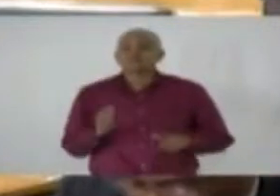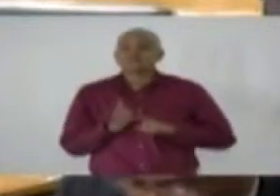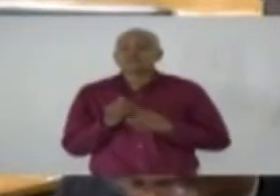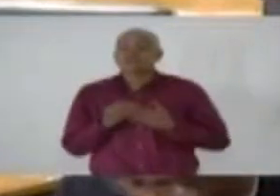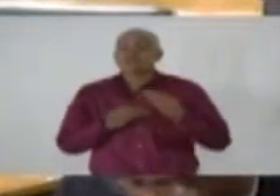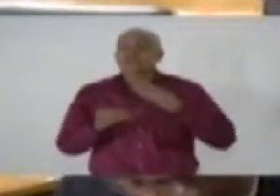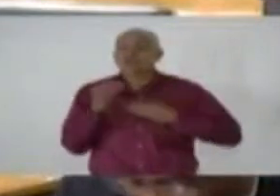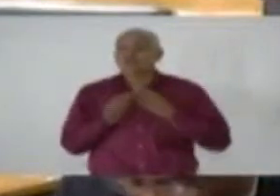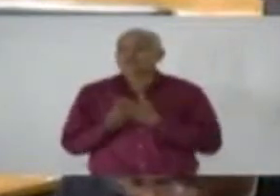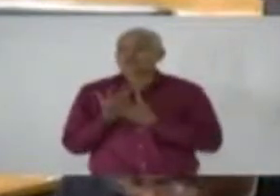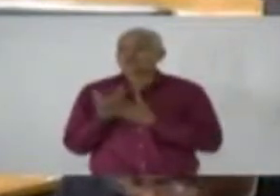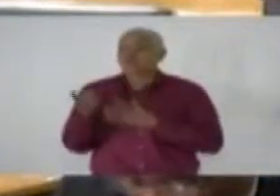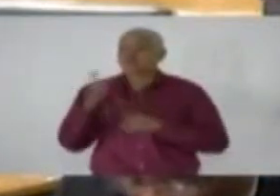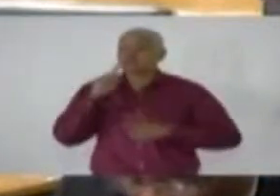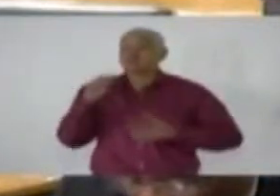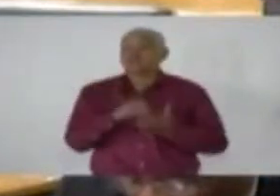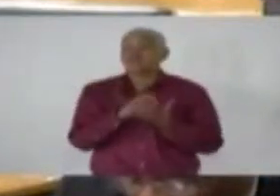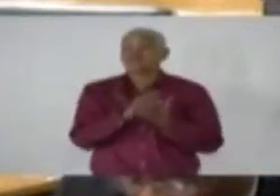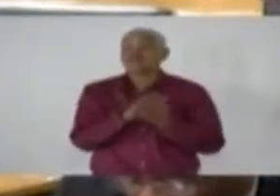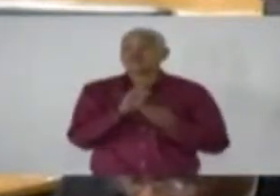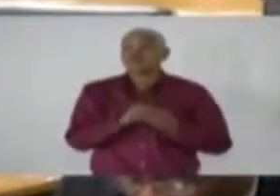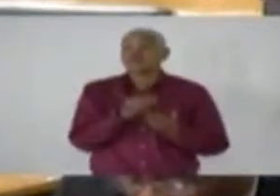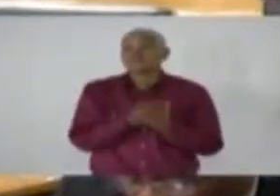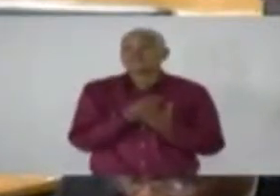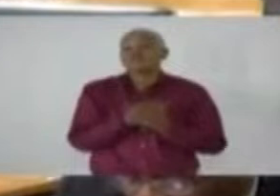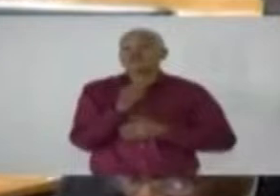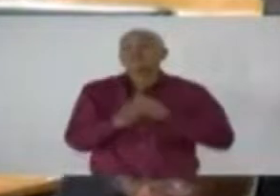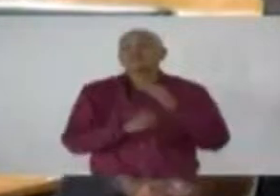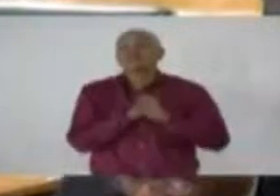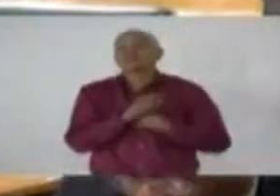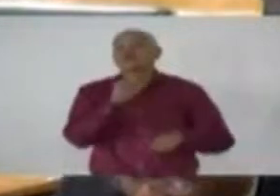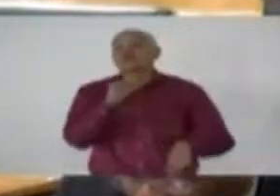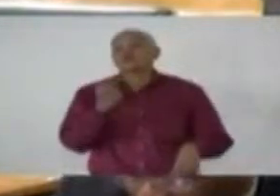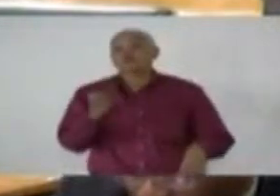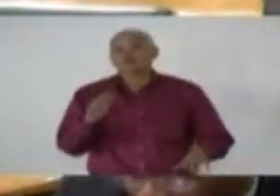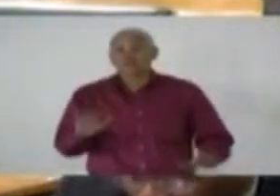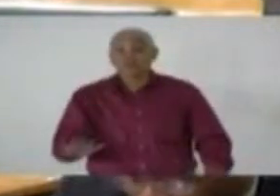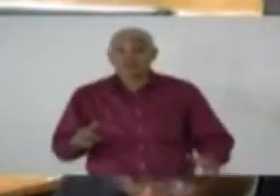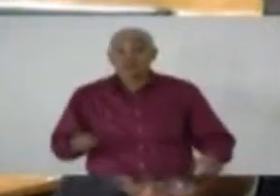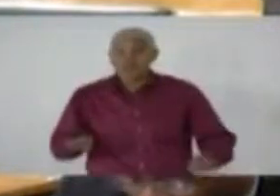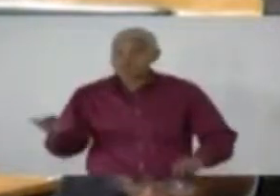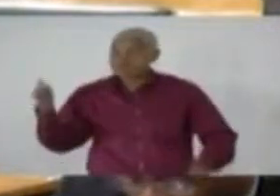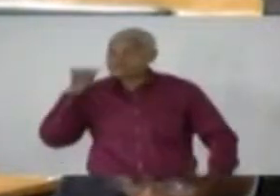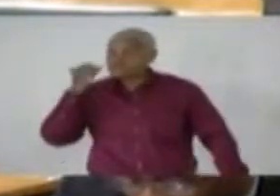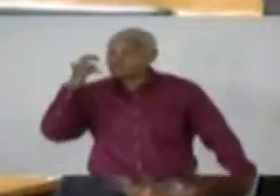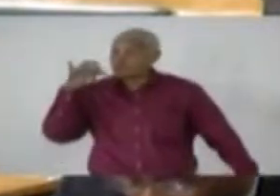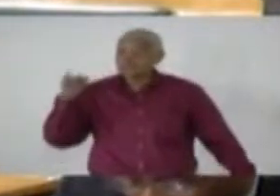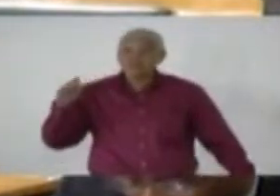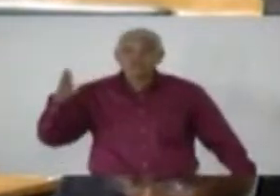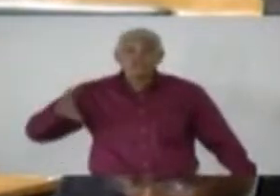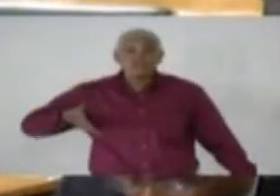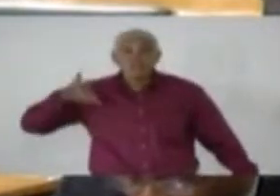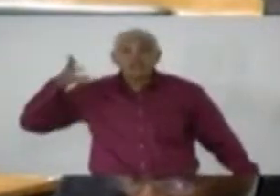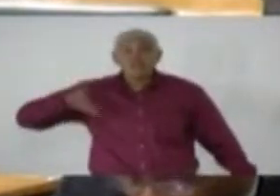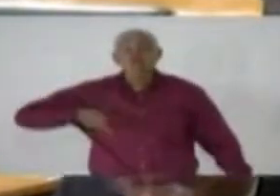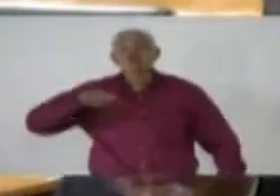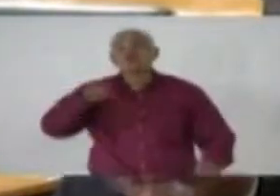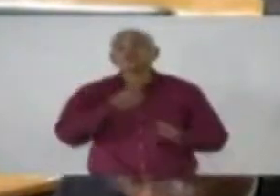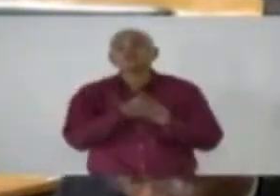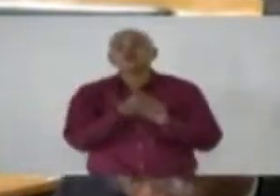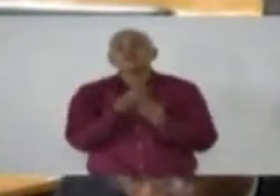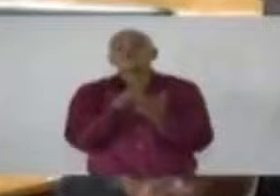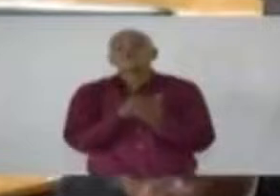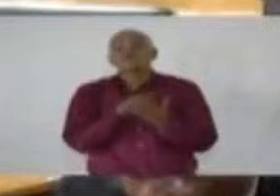economic growth that was recorded in fiscal 2021. If doubts still linger, it's